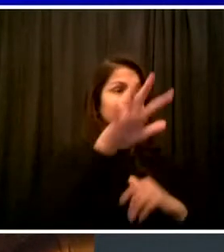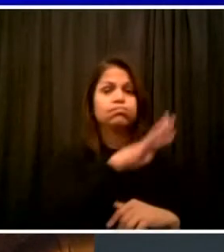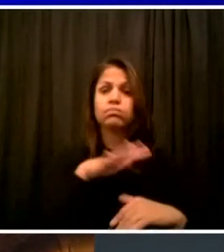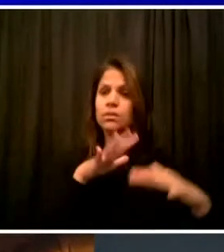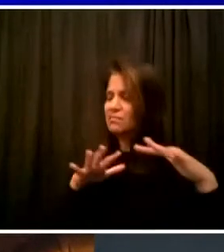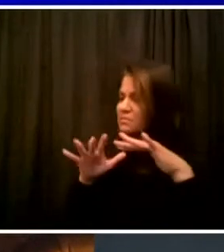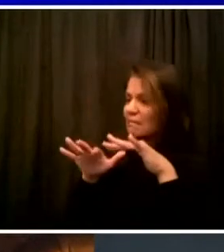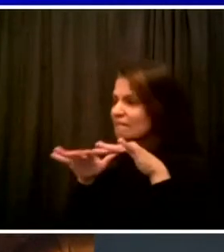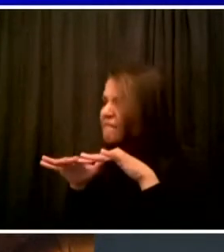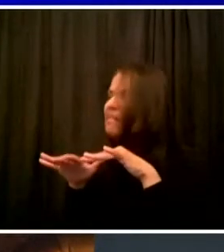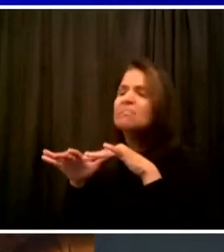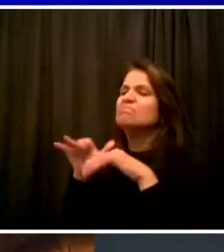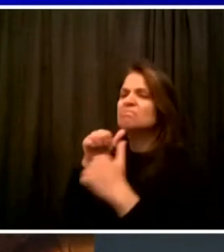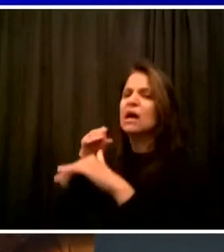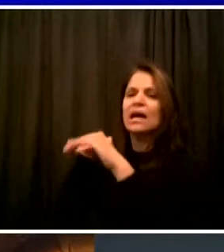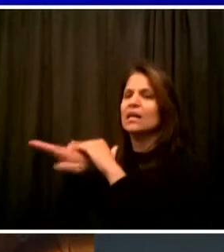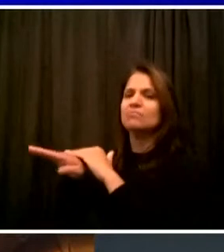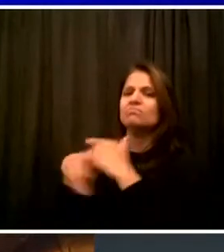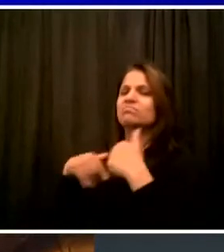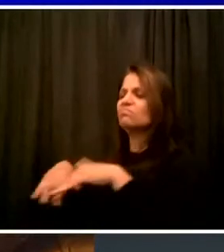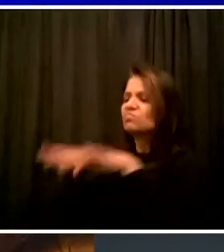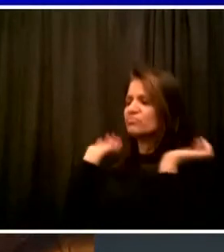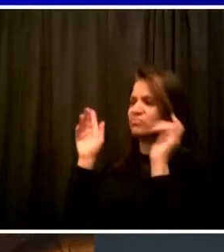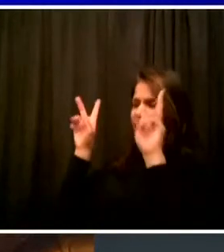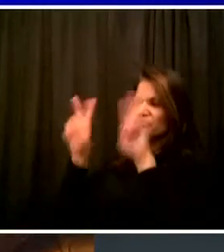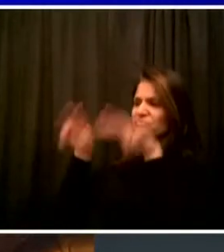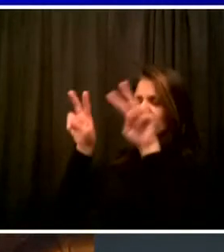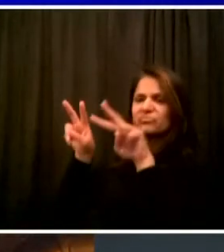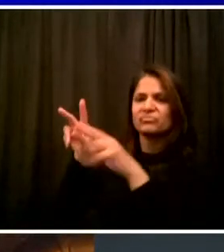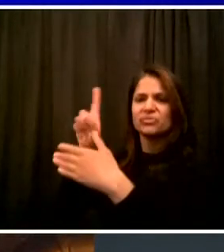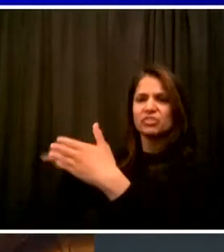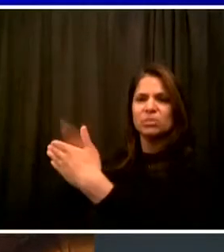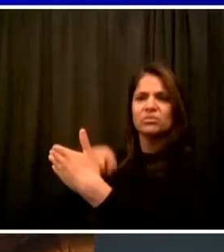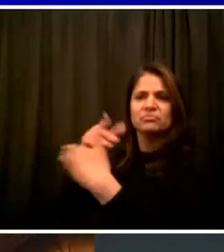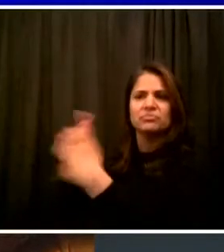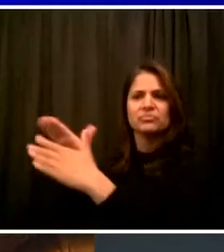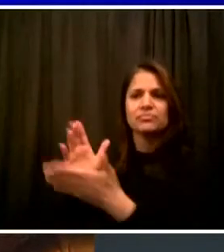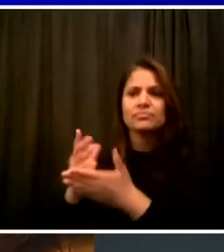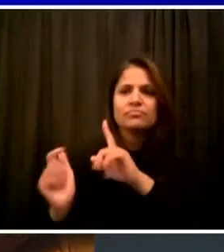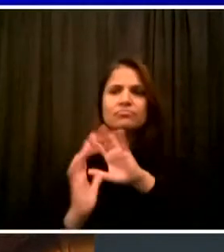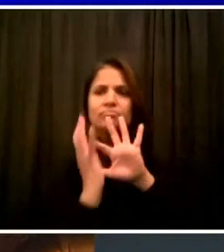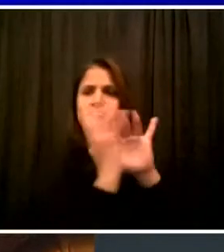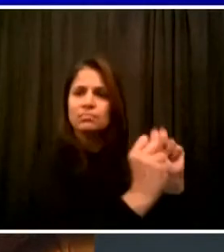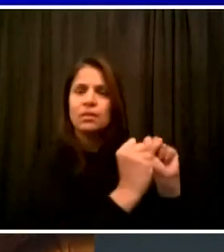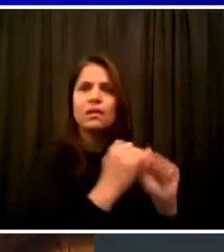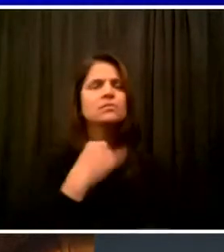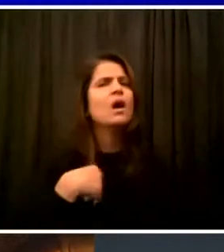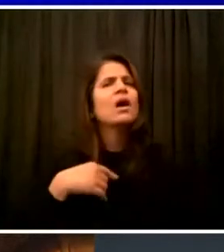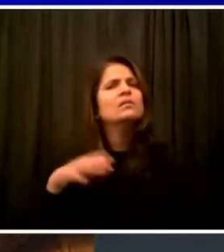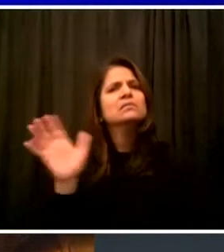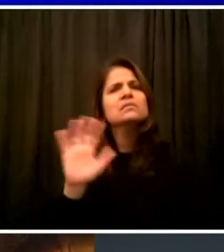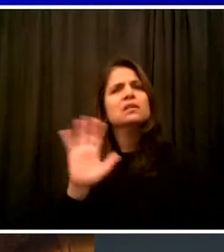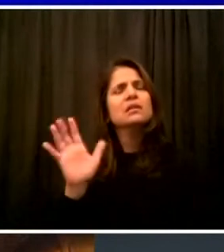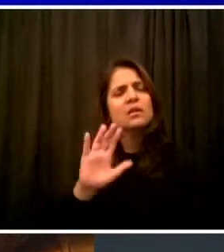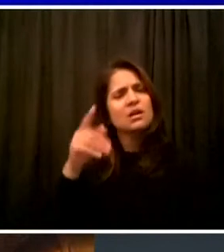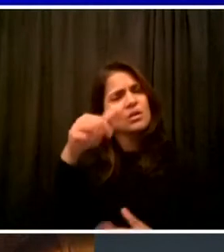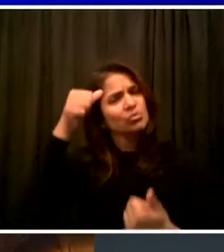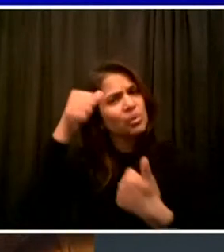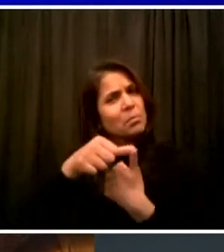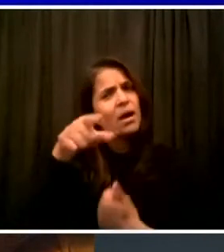social fabric than we used to, even just a couple of decades ago. We will overcome this. We need to embrace